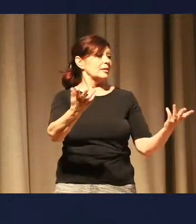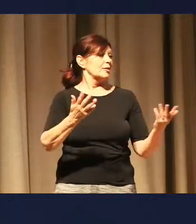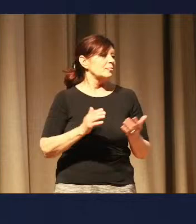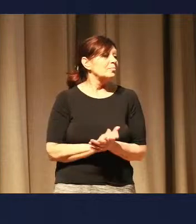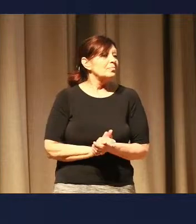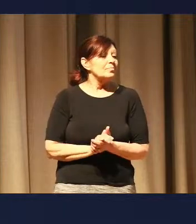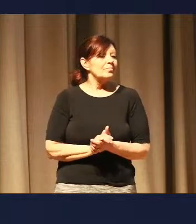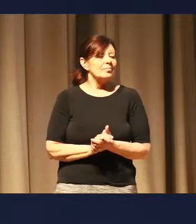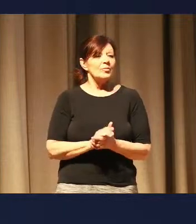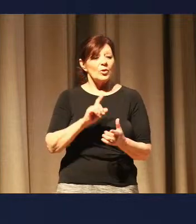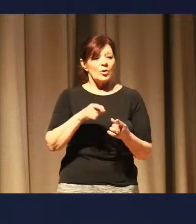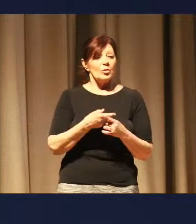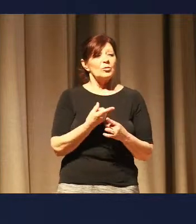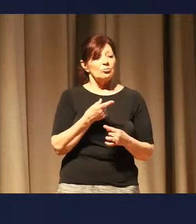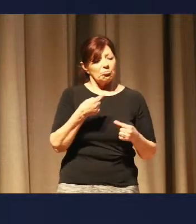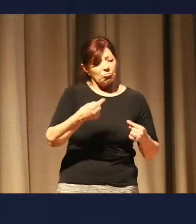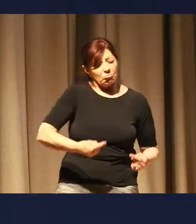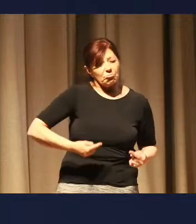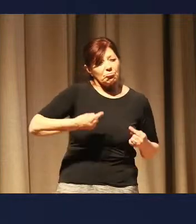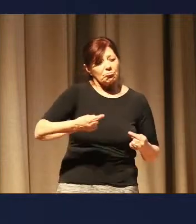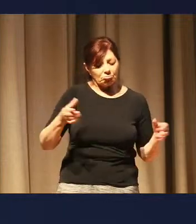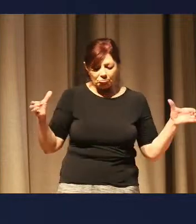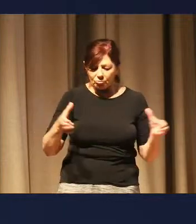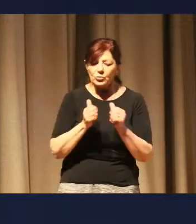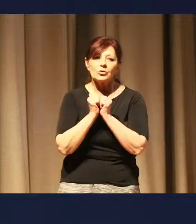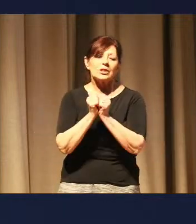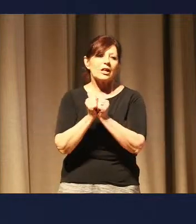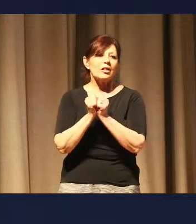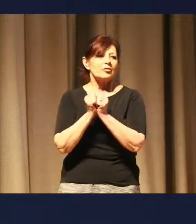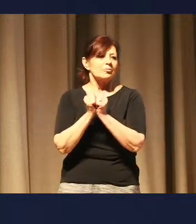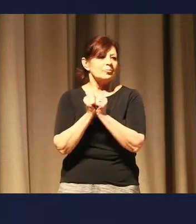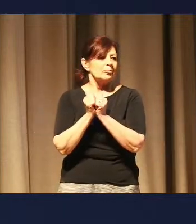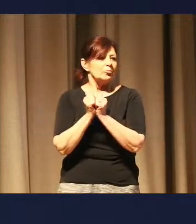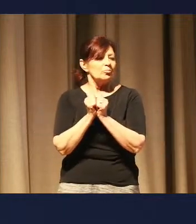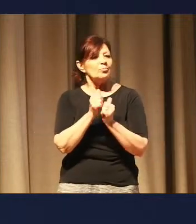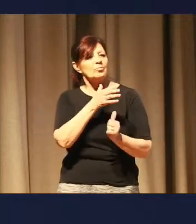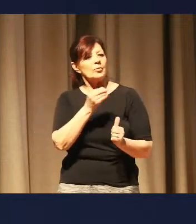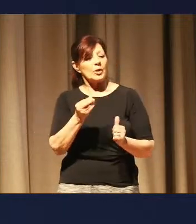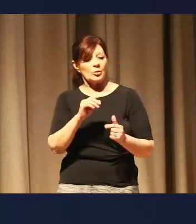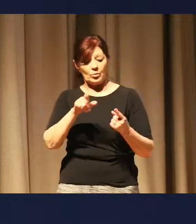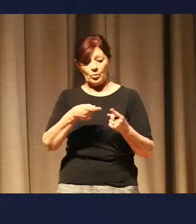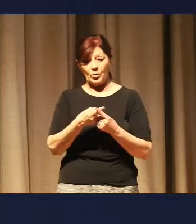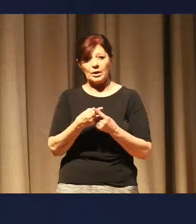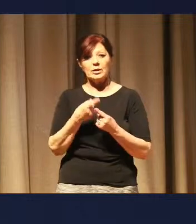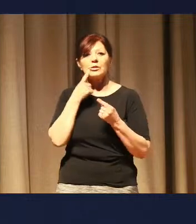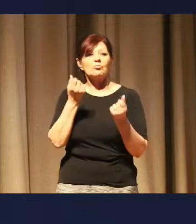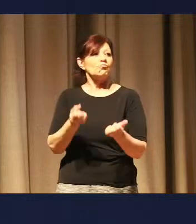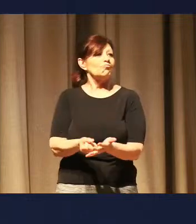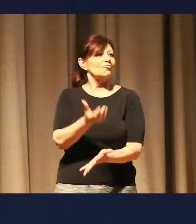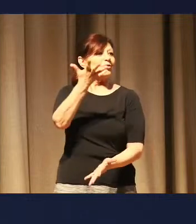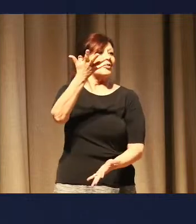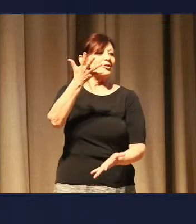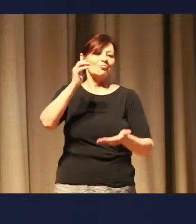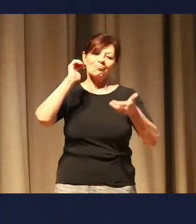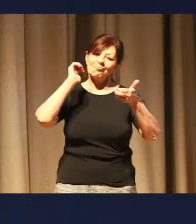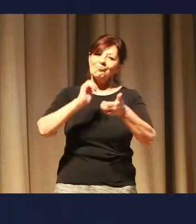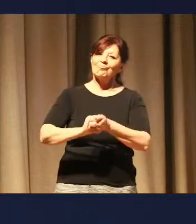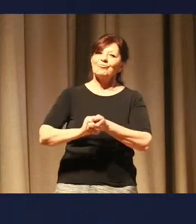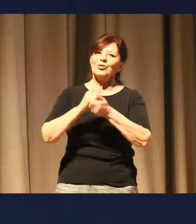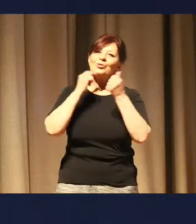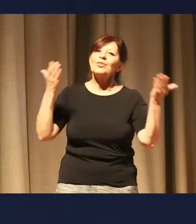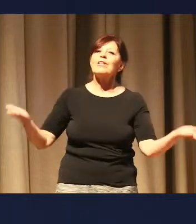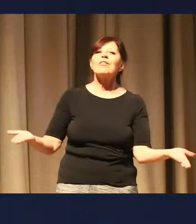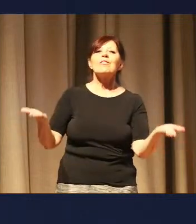In times of hardship, we come together to weather the storm, and in times of prosperity, we join hands to